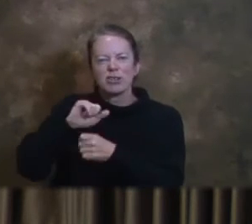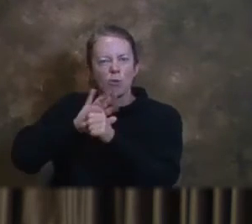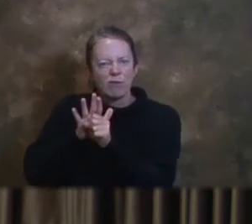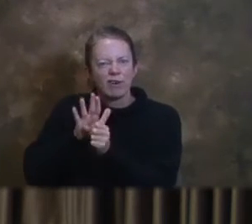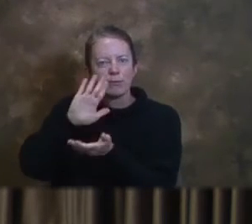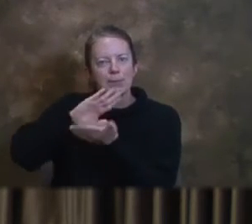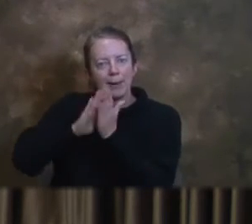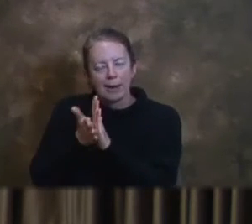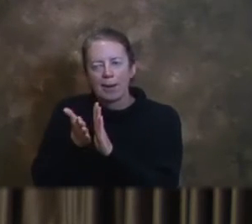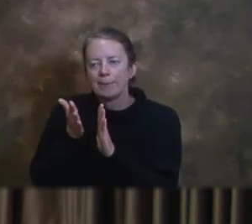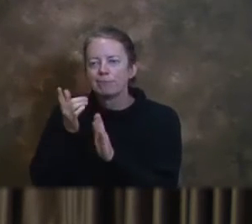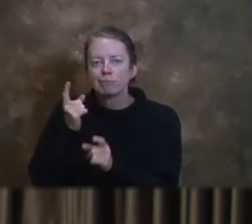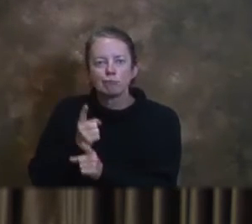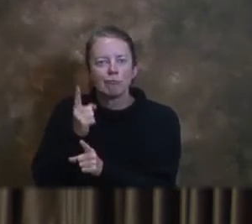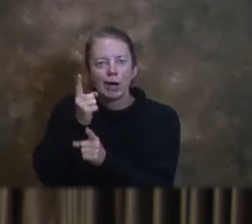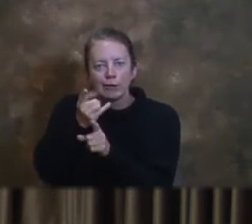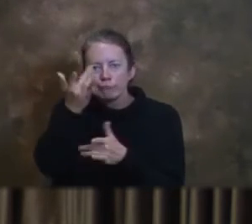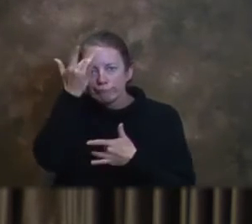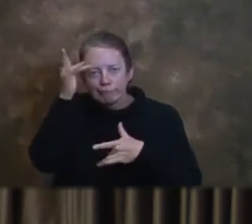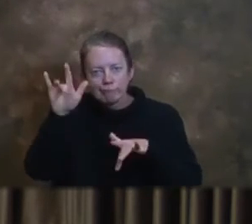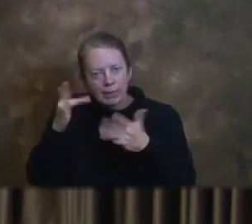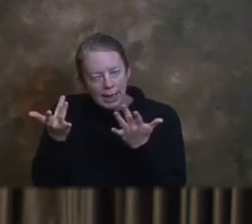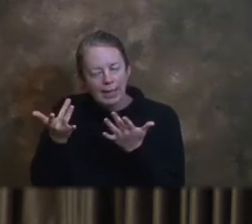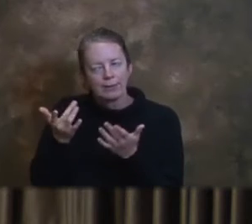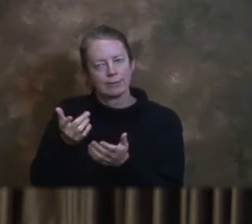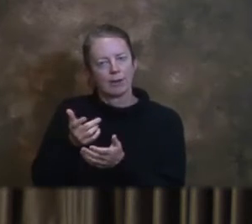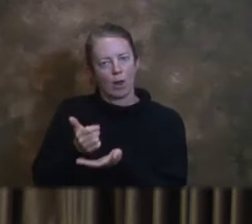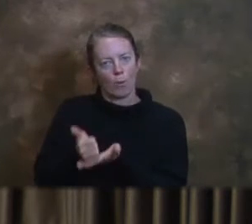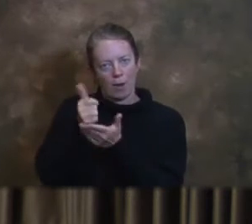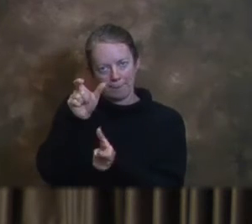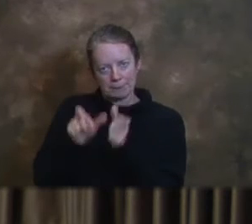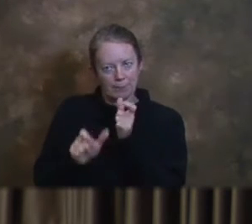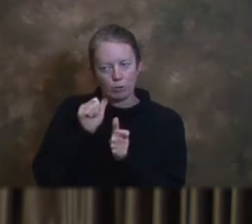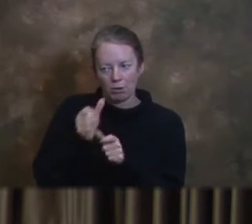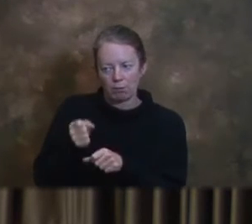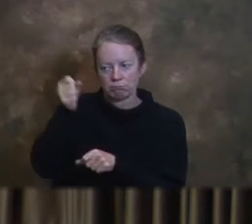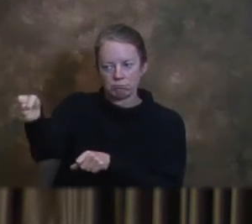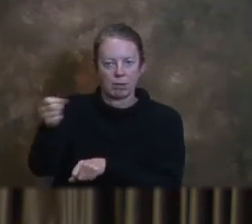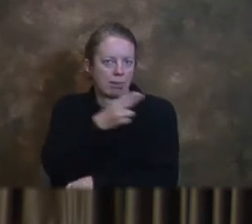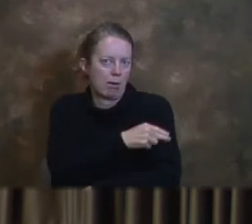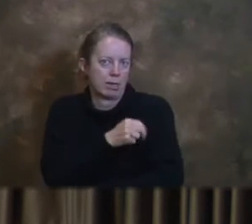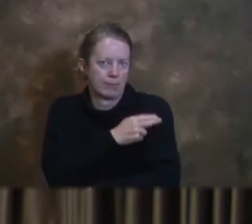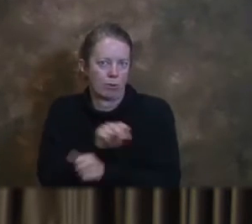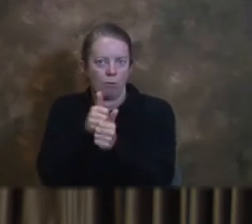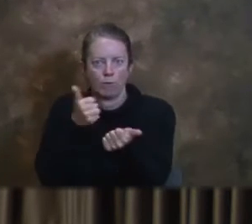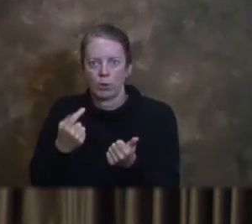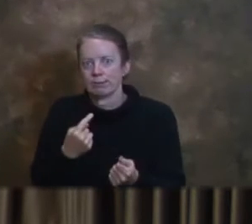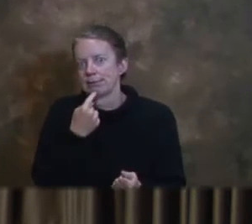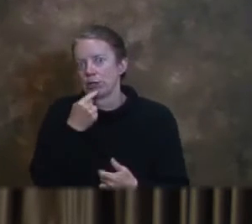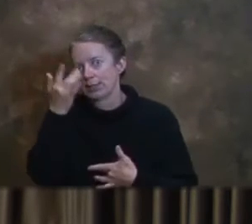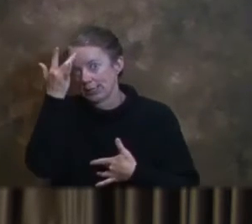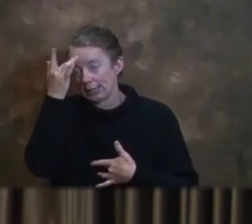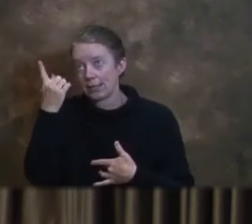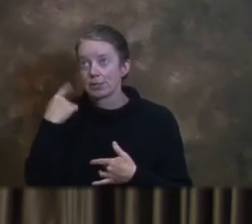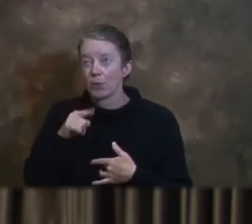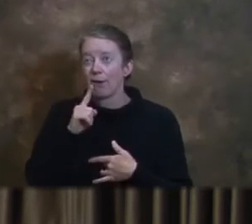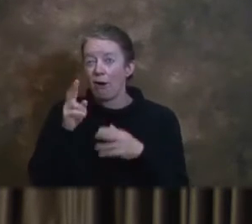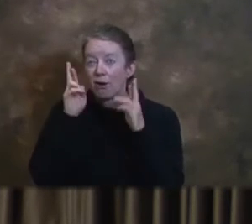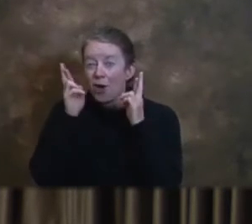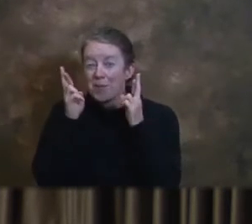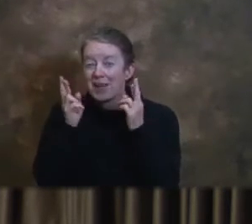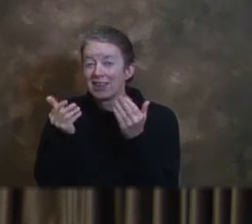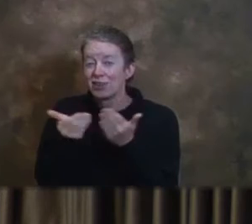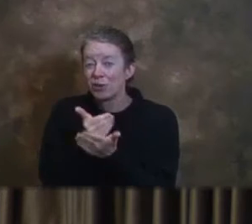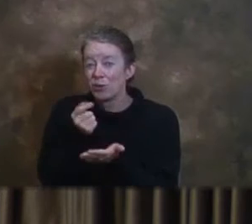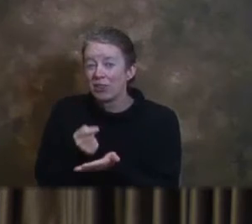people from getting severely ill. We are hopeful that some of the newer therapies